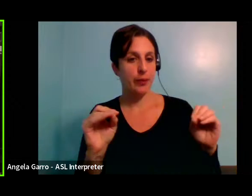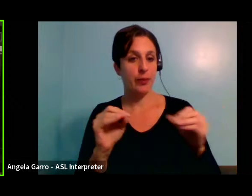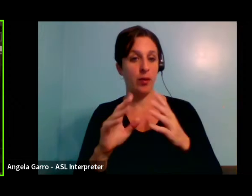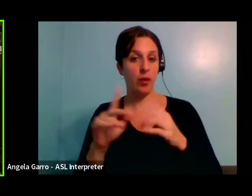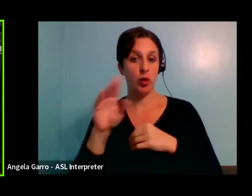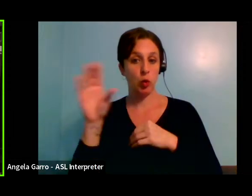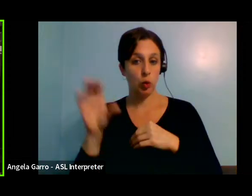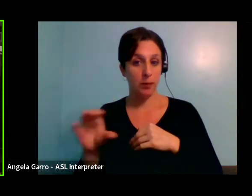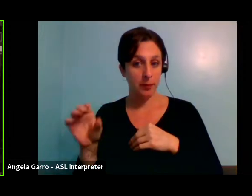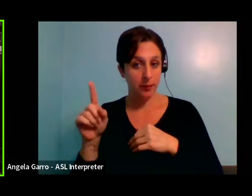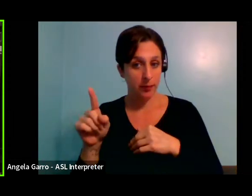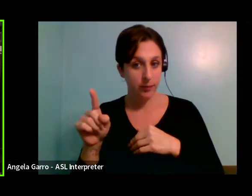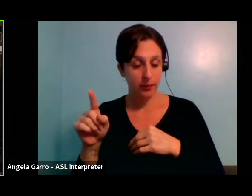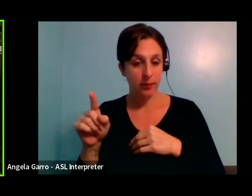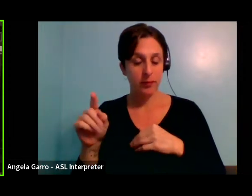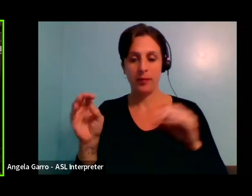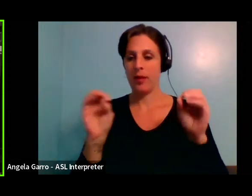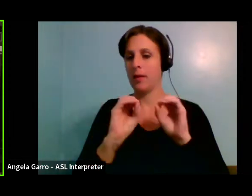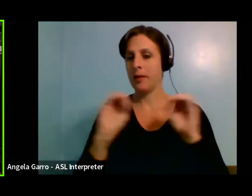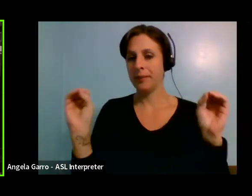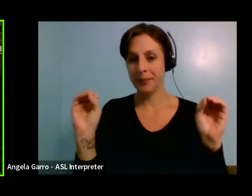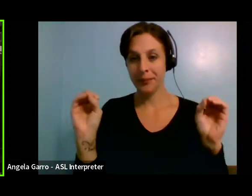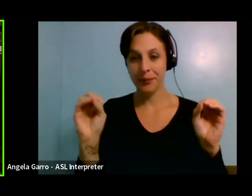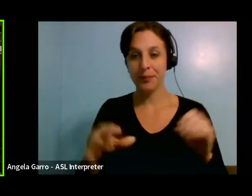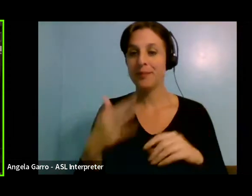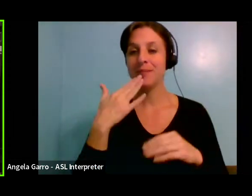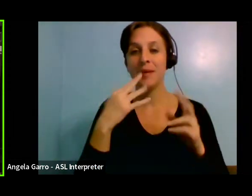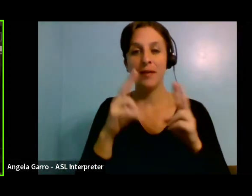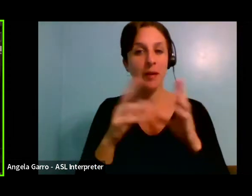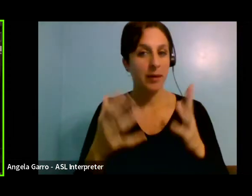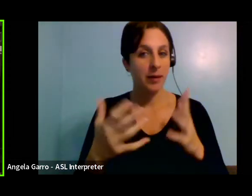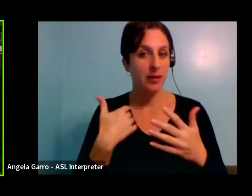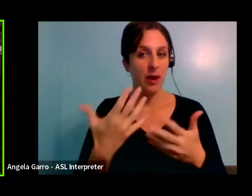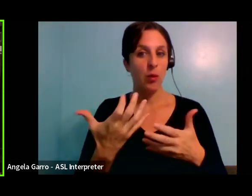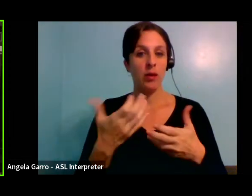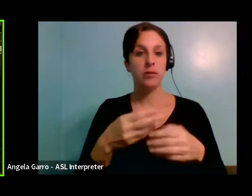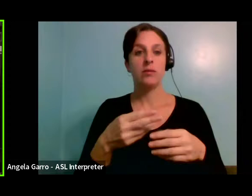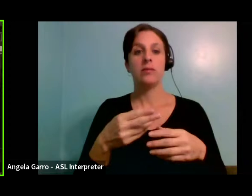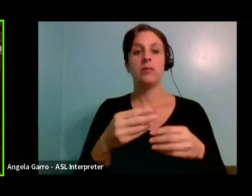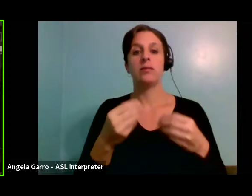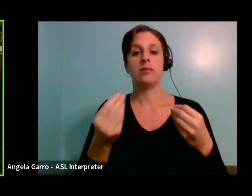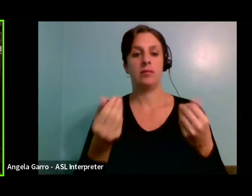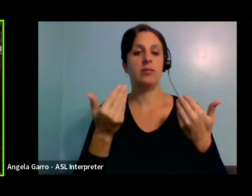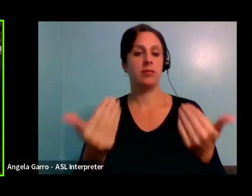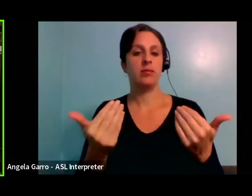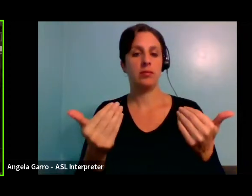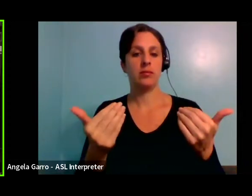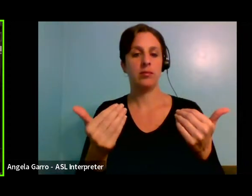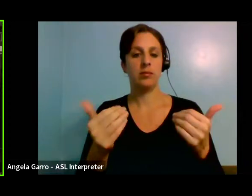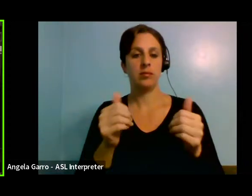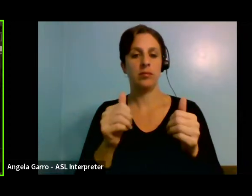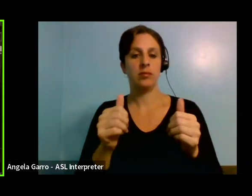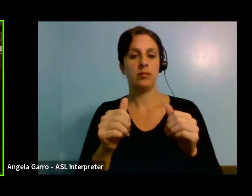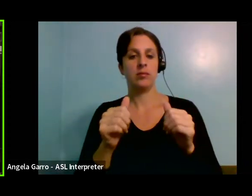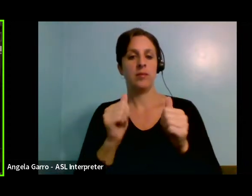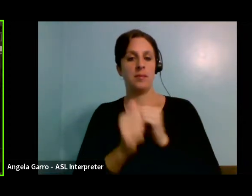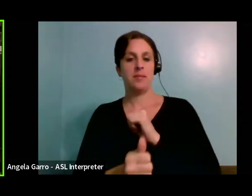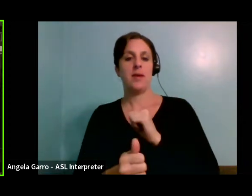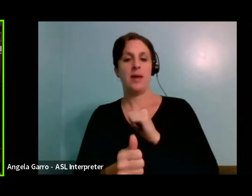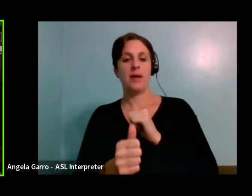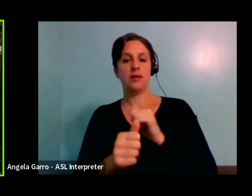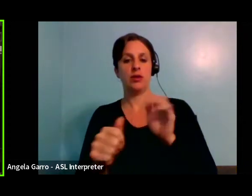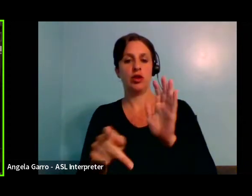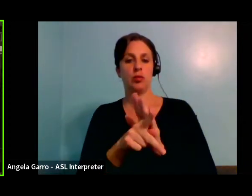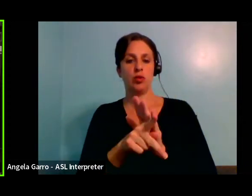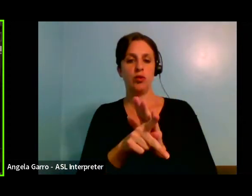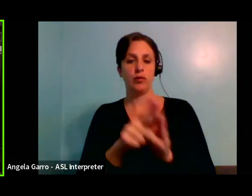Zoom? There are none. Thank you very much. I'd like to make a motion to pass, approve the authorization to superintendent